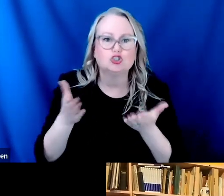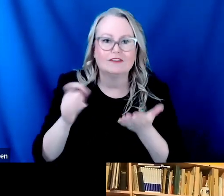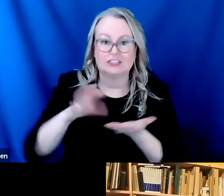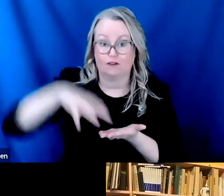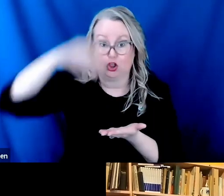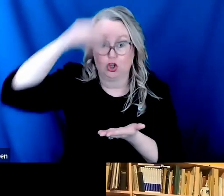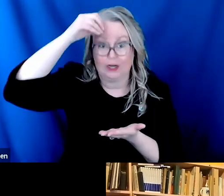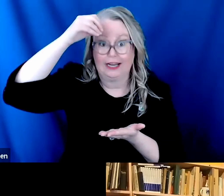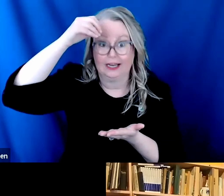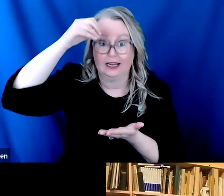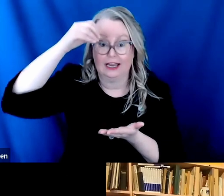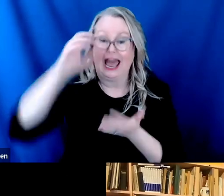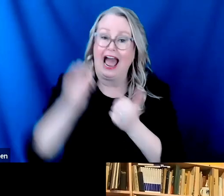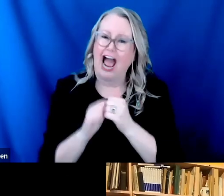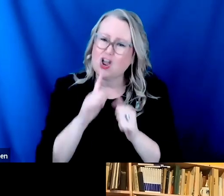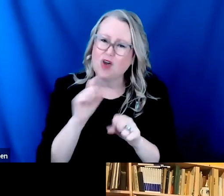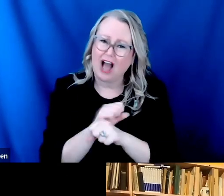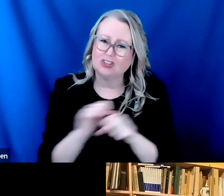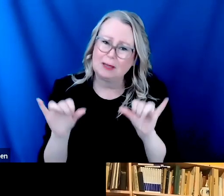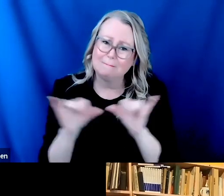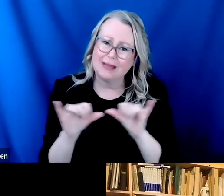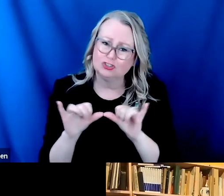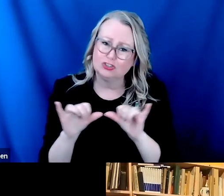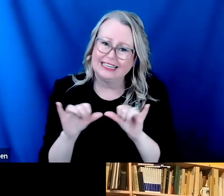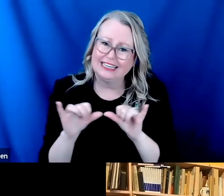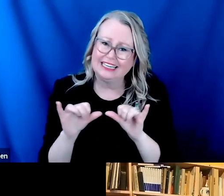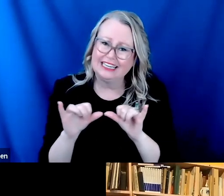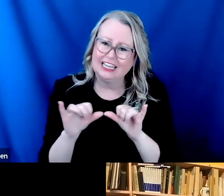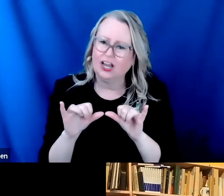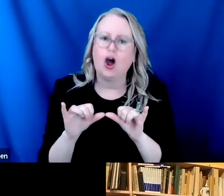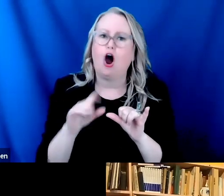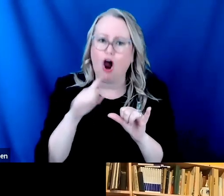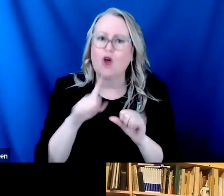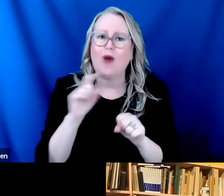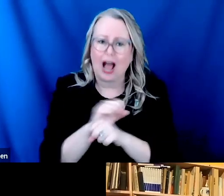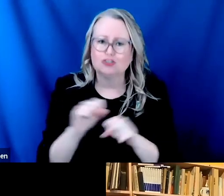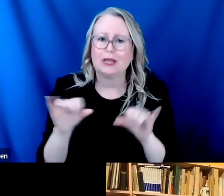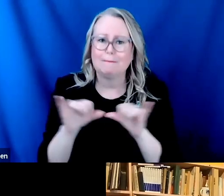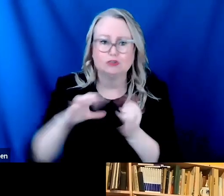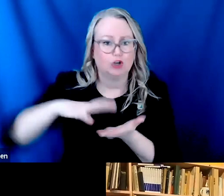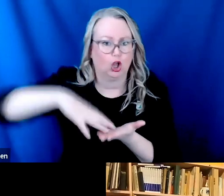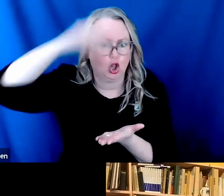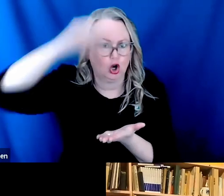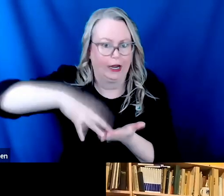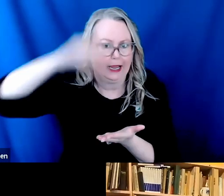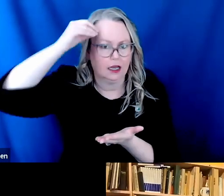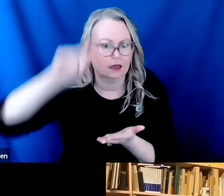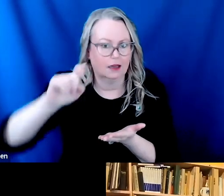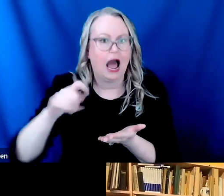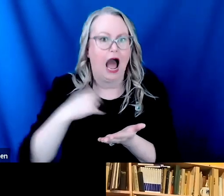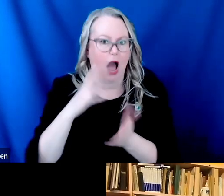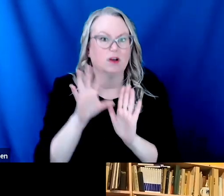measurement, I believe, ought to serve learning. You'll hear more and more and more of that from